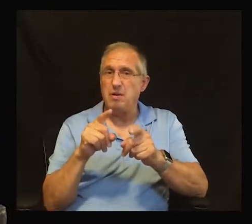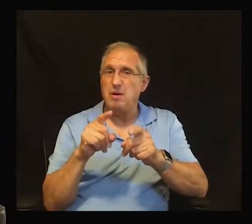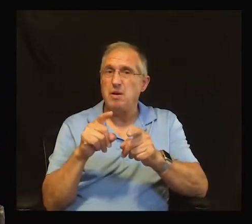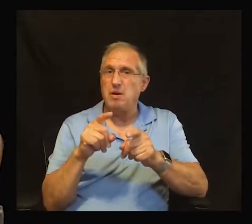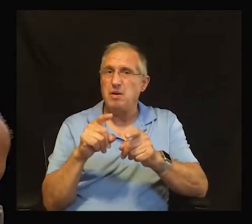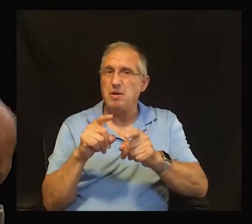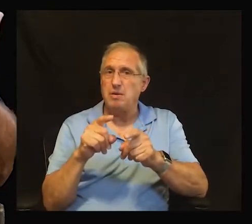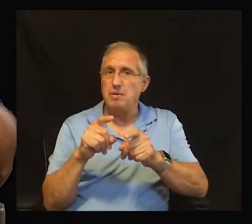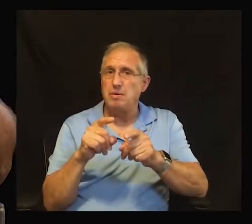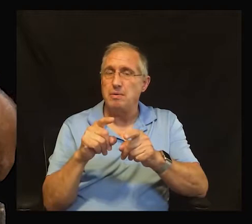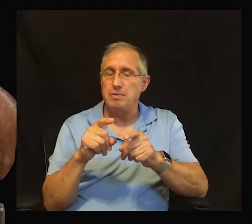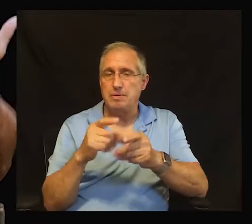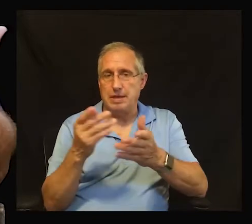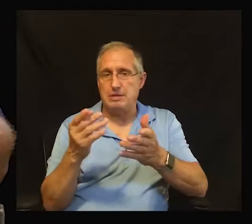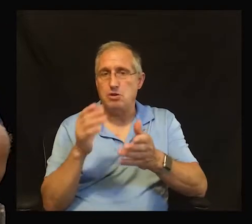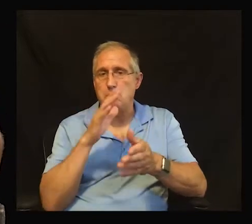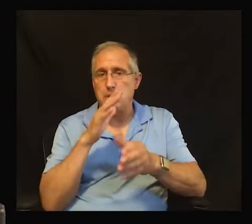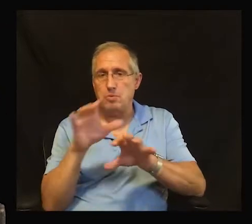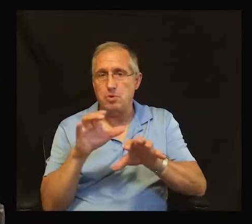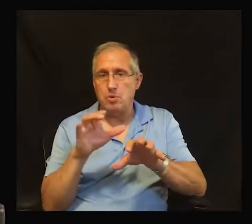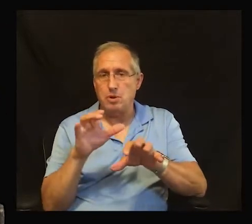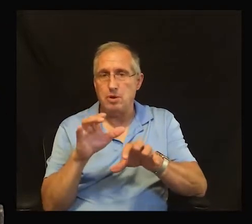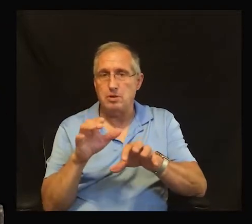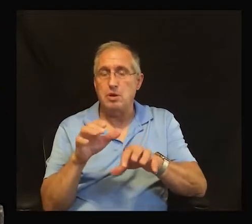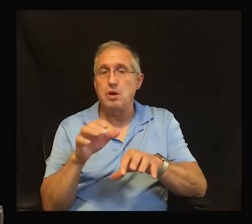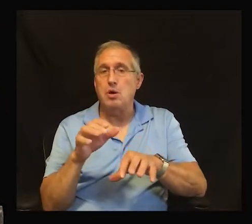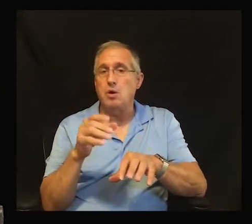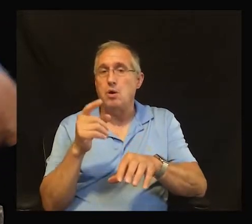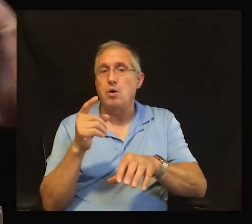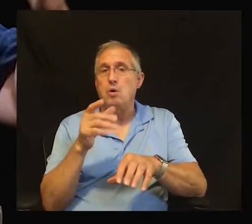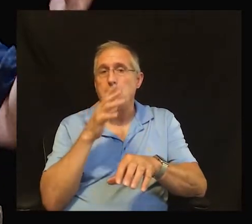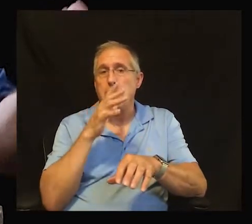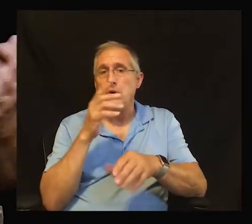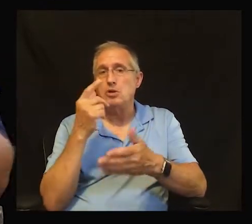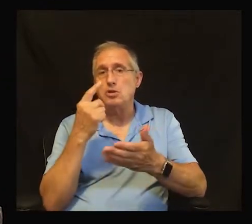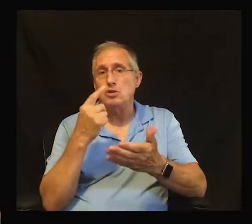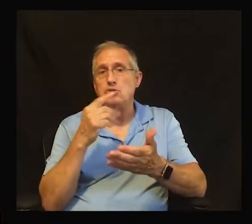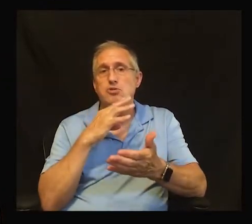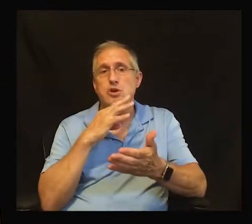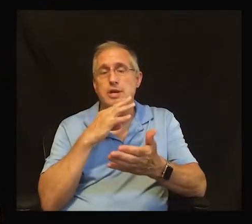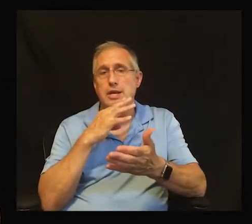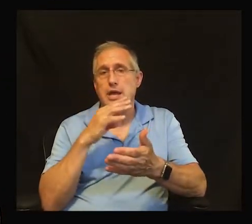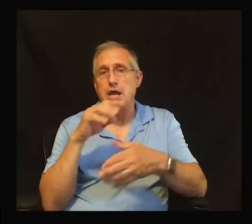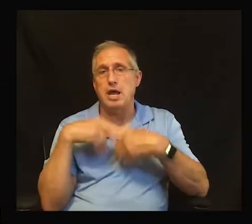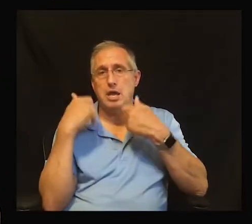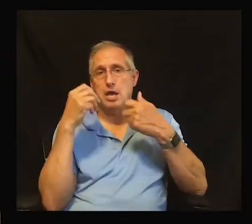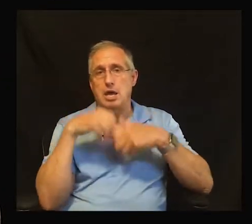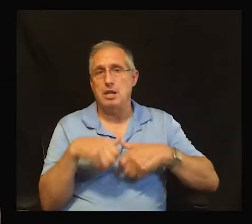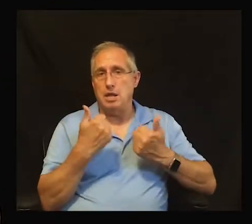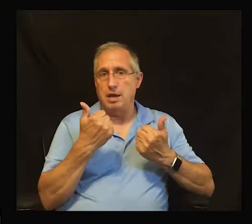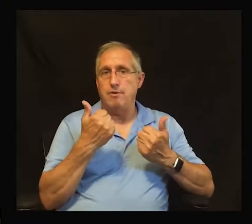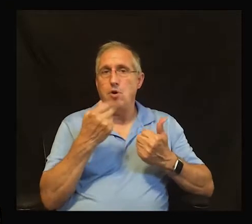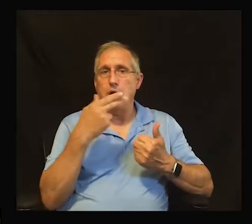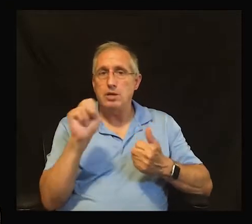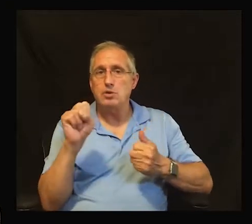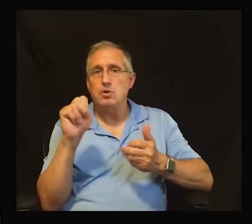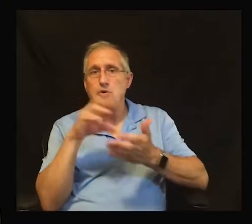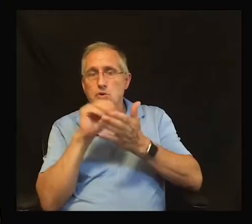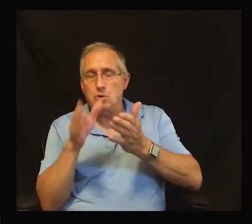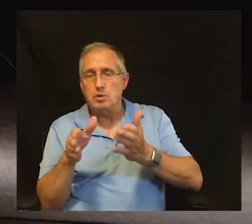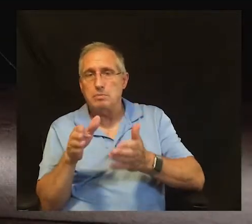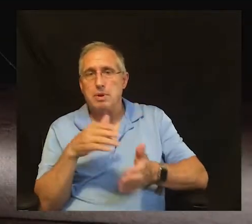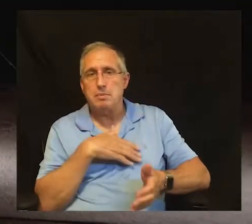would give. And she said, one night my mom was giving a talk at Young Life with a whole bunch of high school students. And she said, this is what my mom said